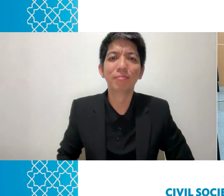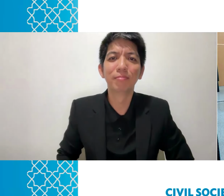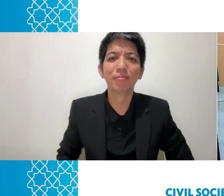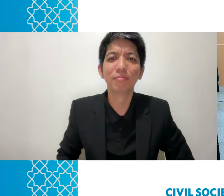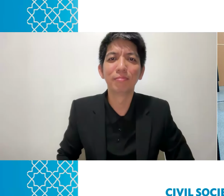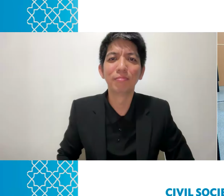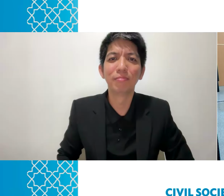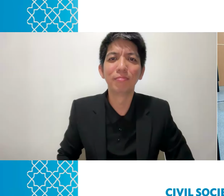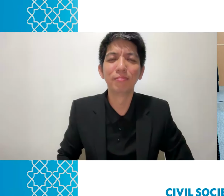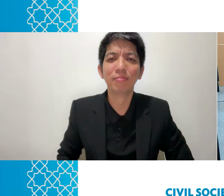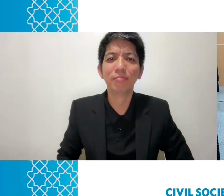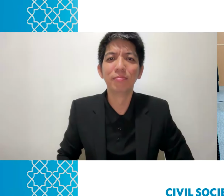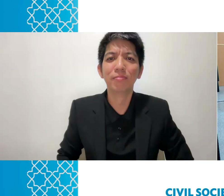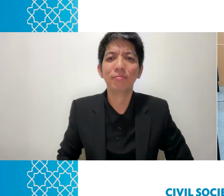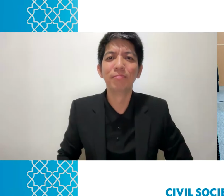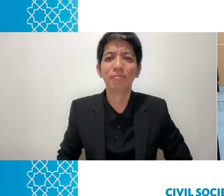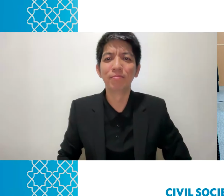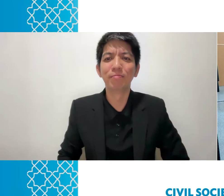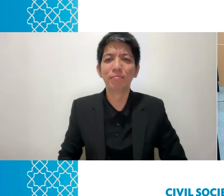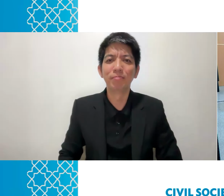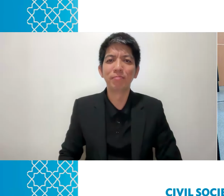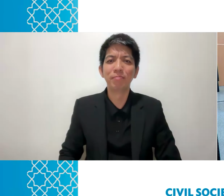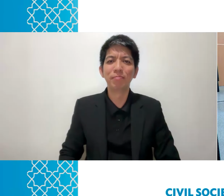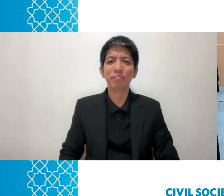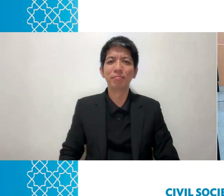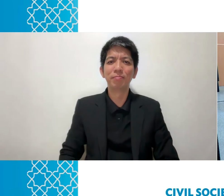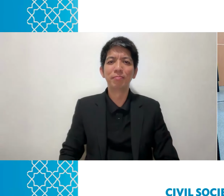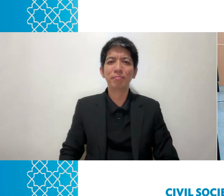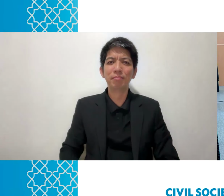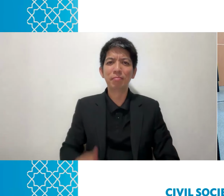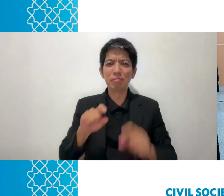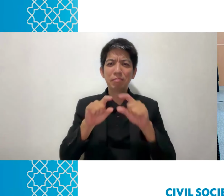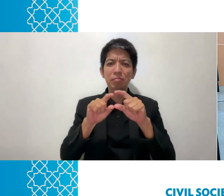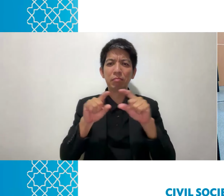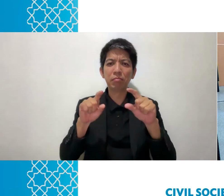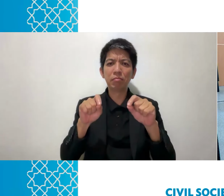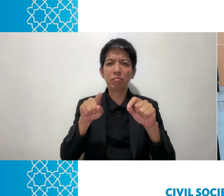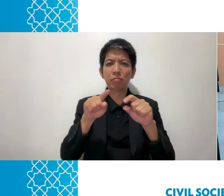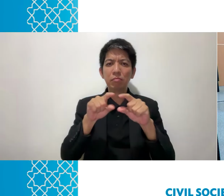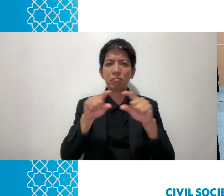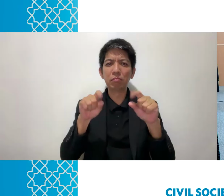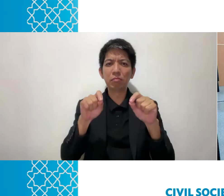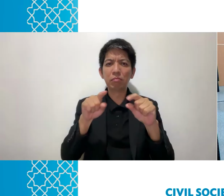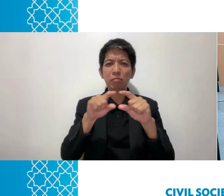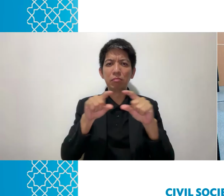Okay. I think IT team, we are hoping for our slides when you are ready.